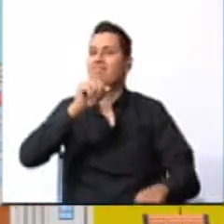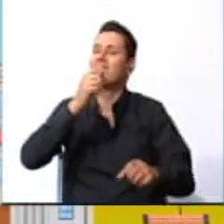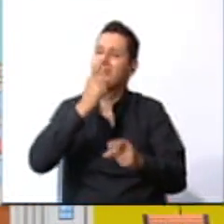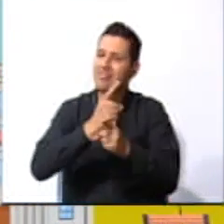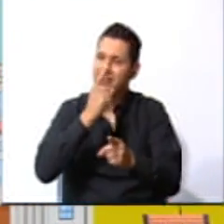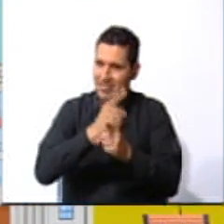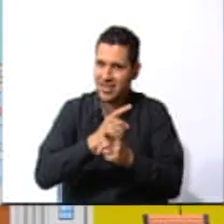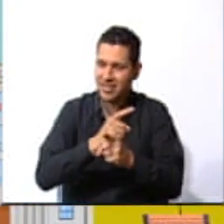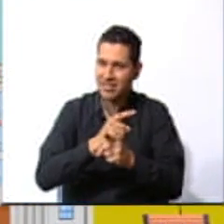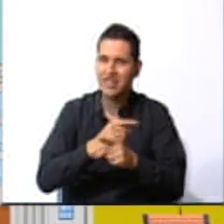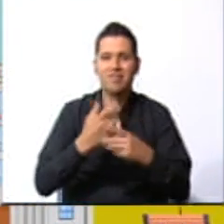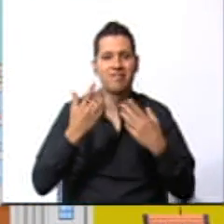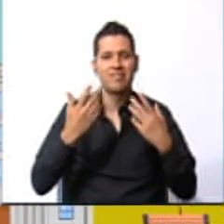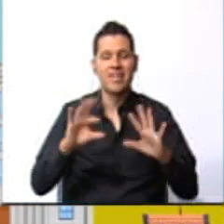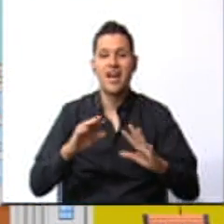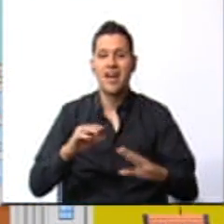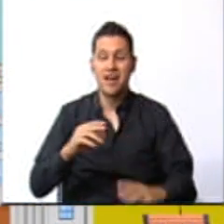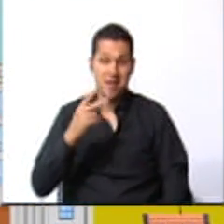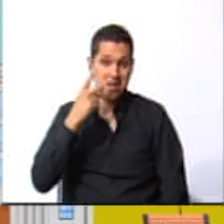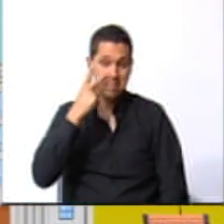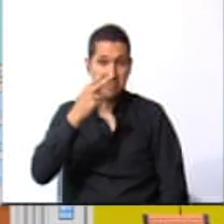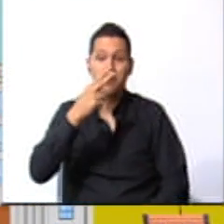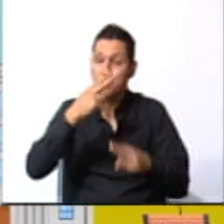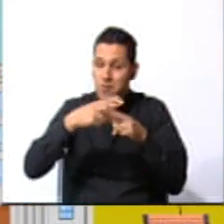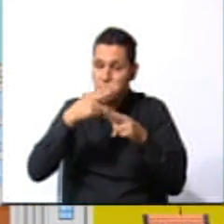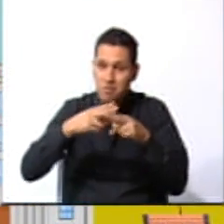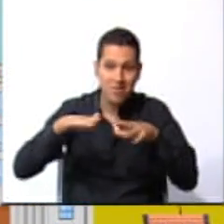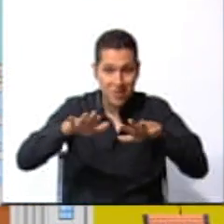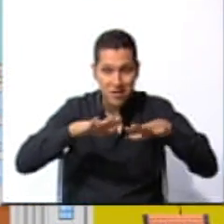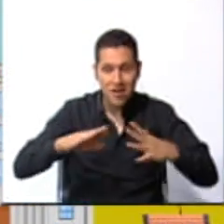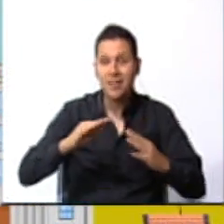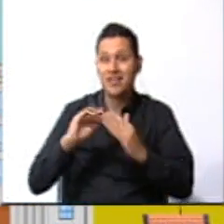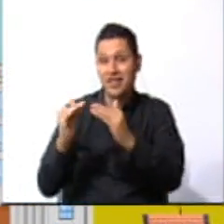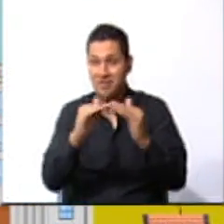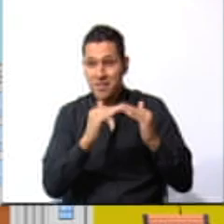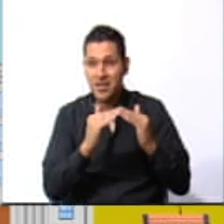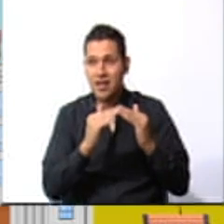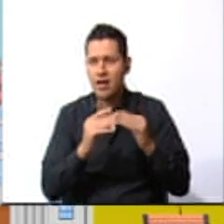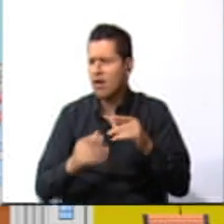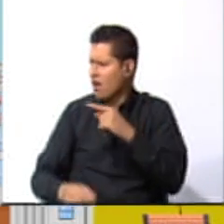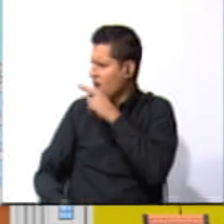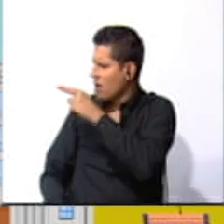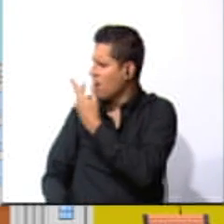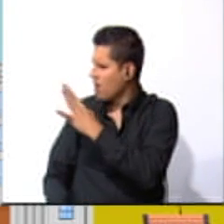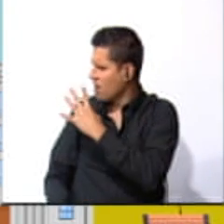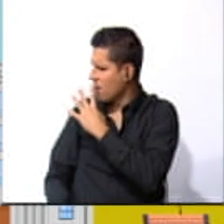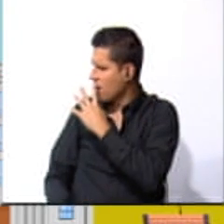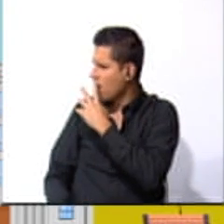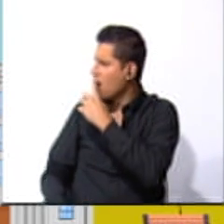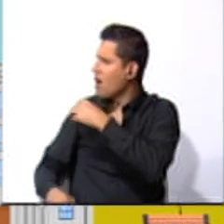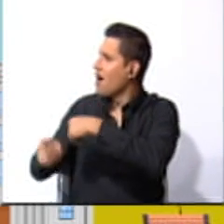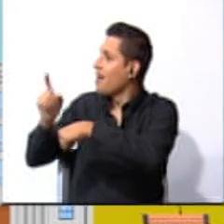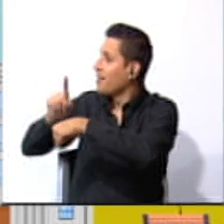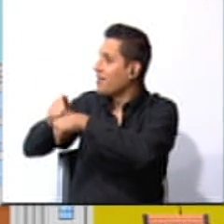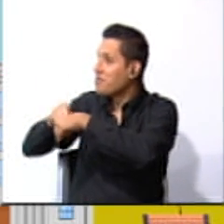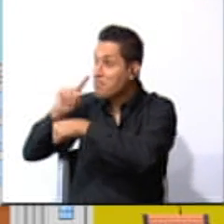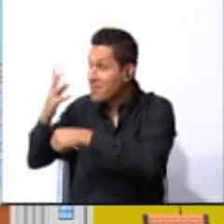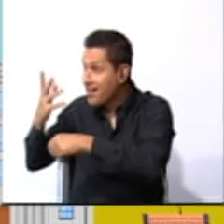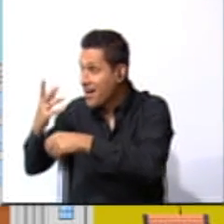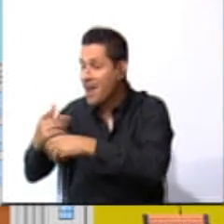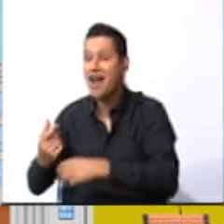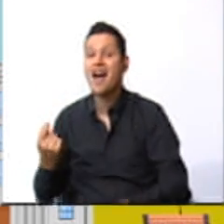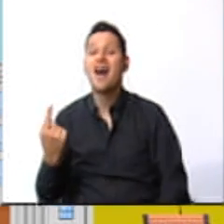you name some places of the community. Jack, it's time for sound